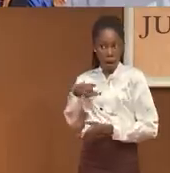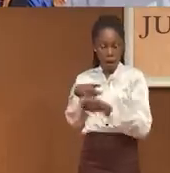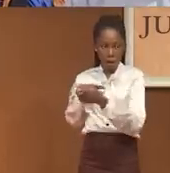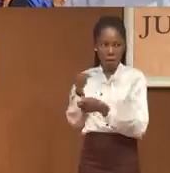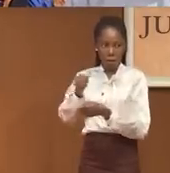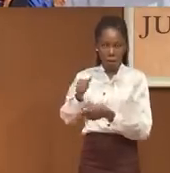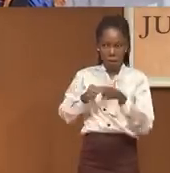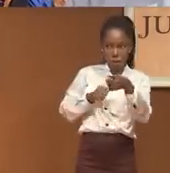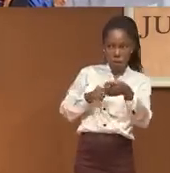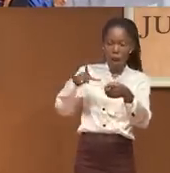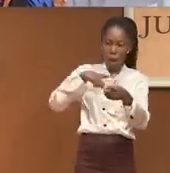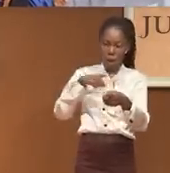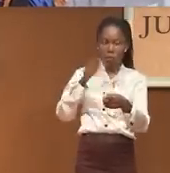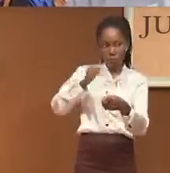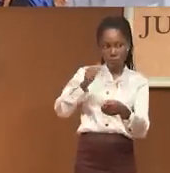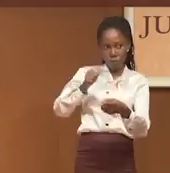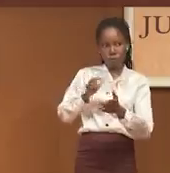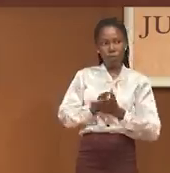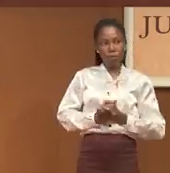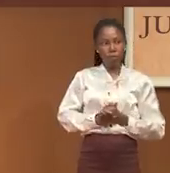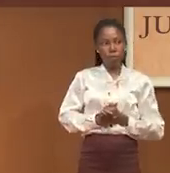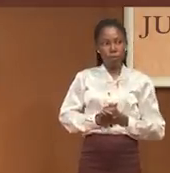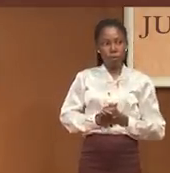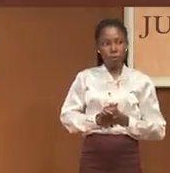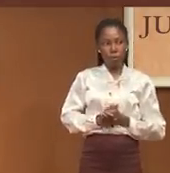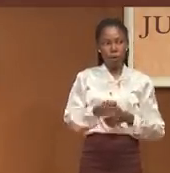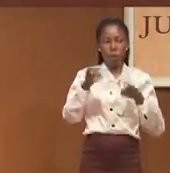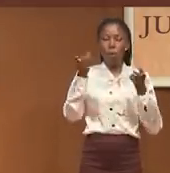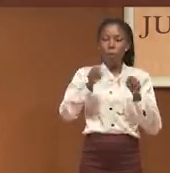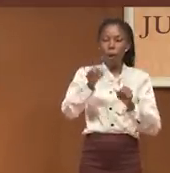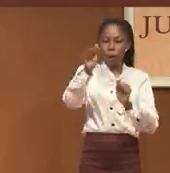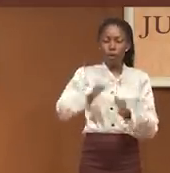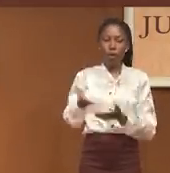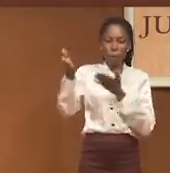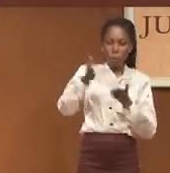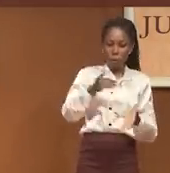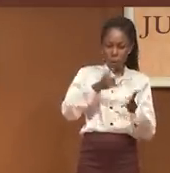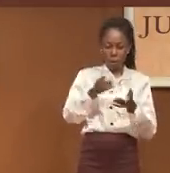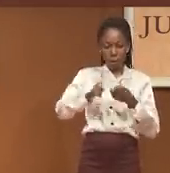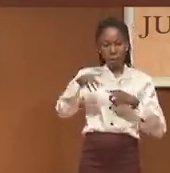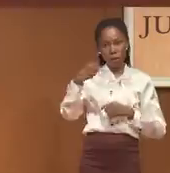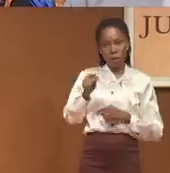Your Honor. You are based in Lagos too? Yes. Okay. When can you bring them to the legal team?